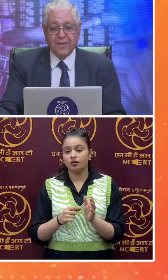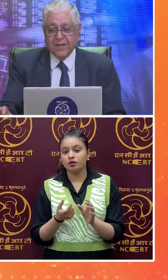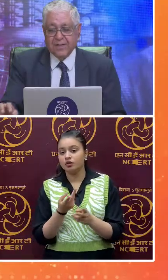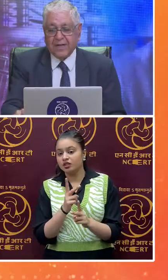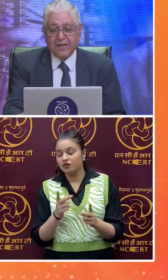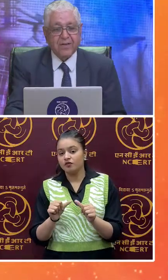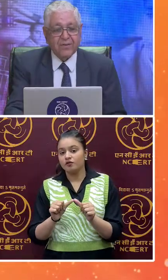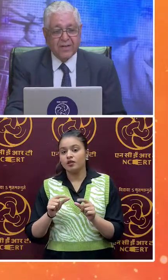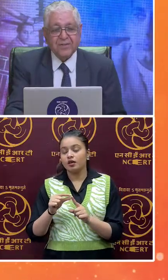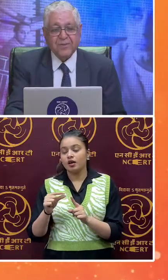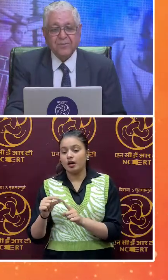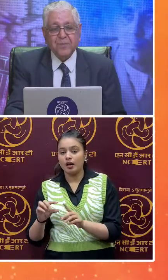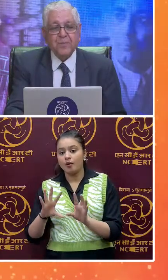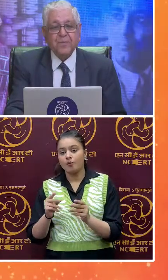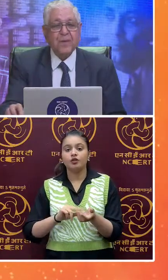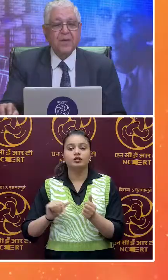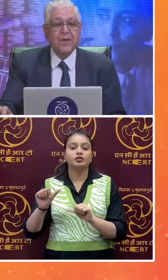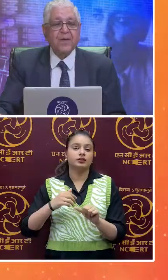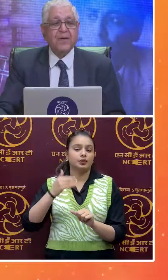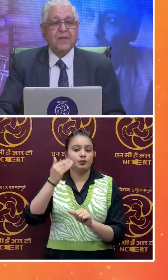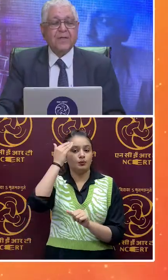of scientific knowledge.